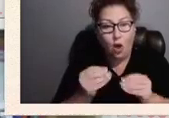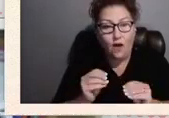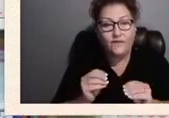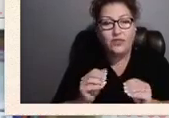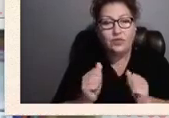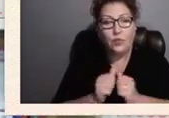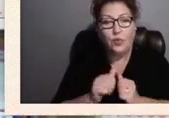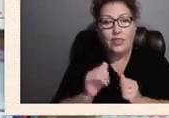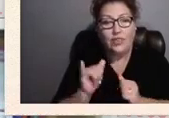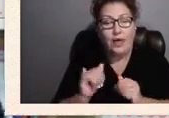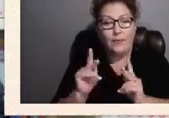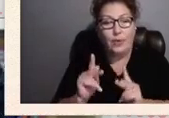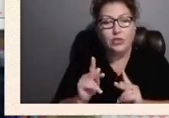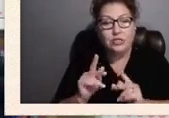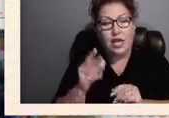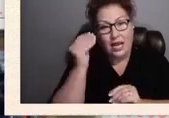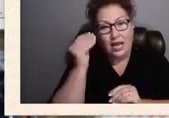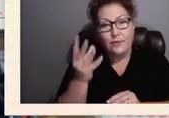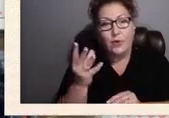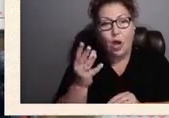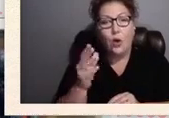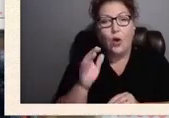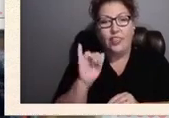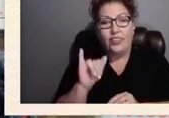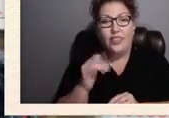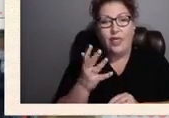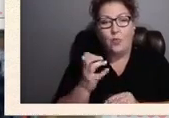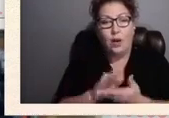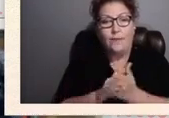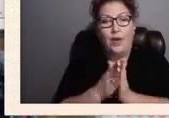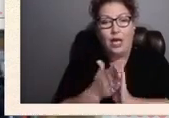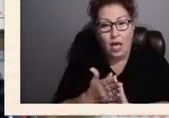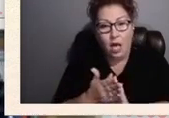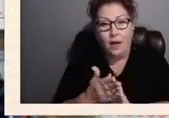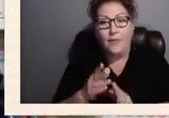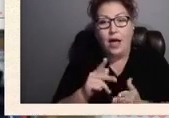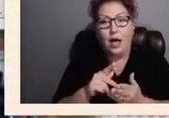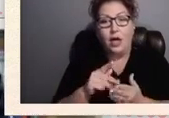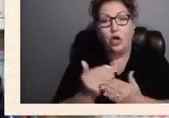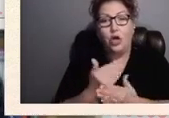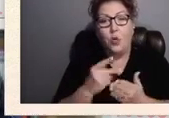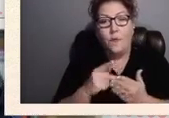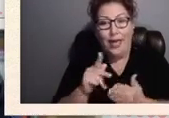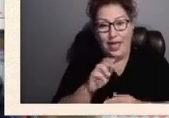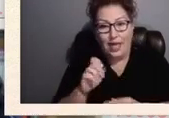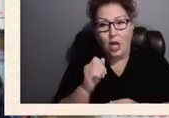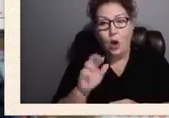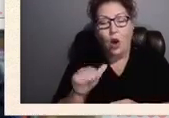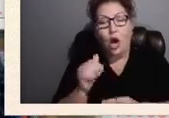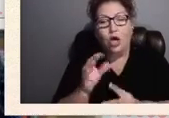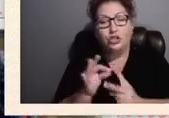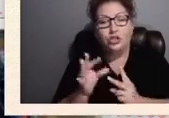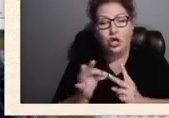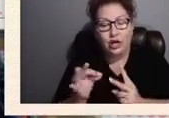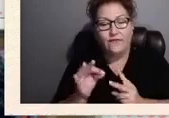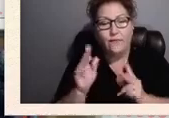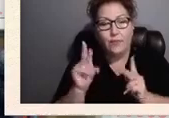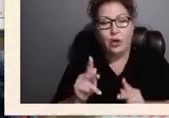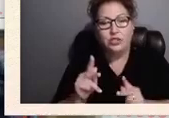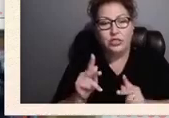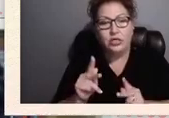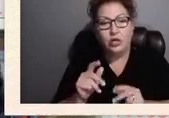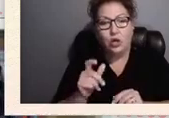individual and let them know that they want to become the payee, or the alternative that person who is